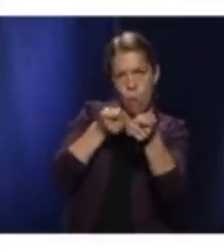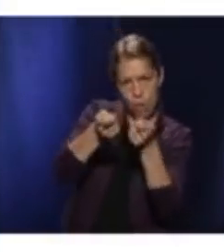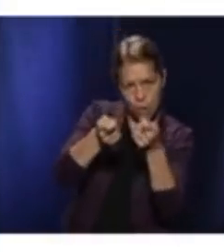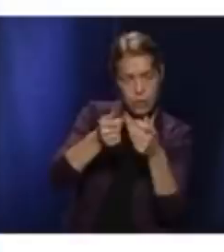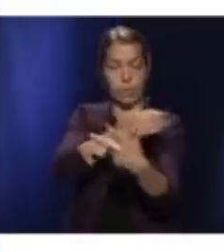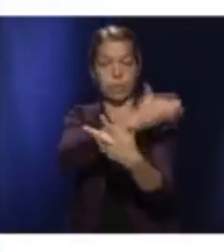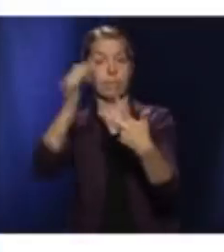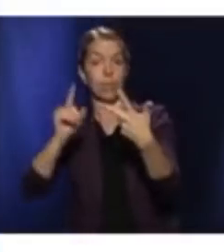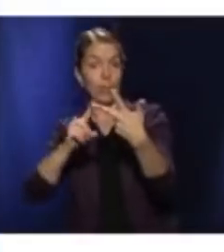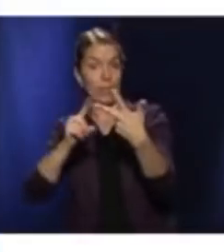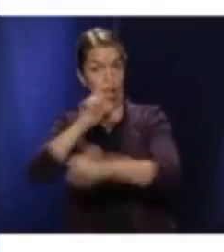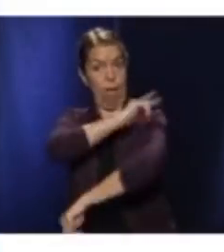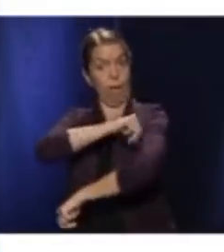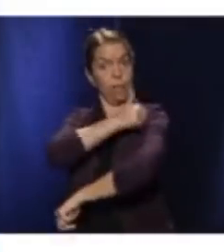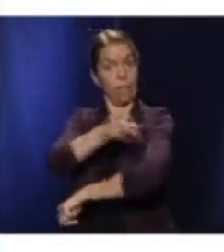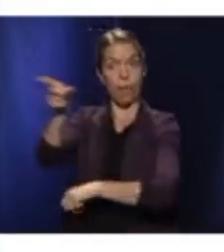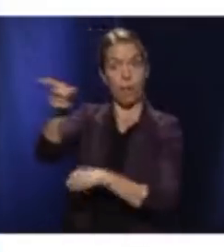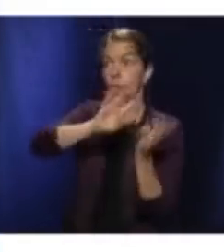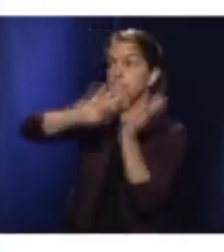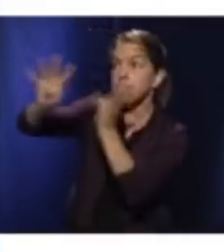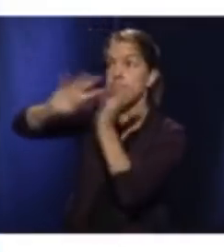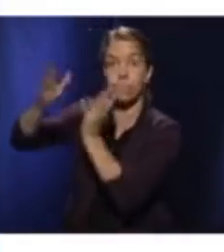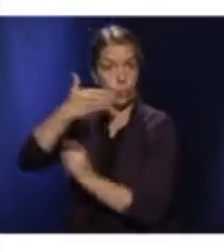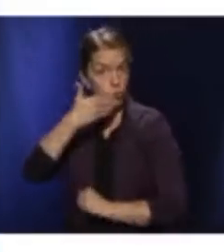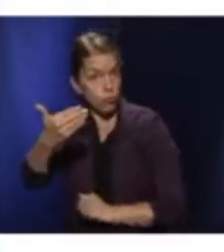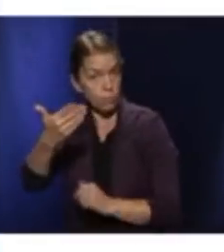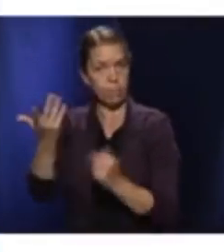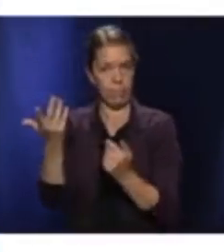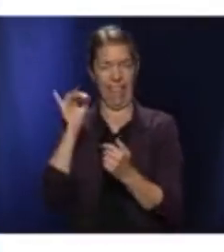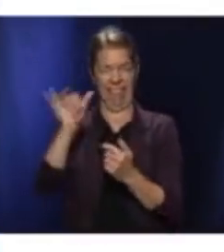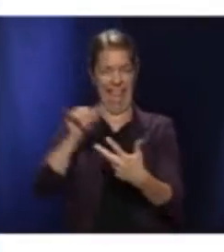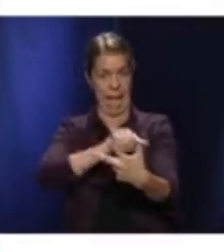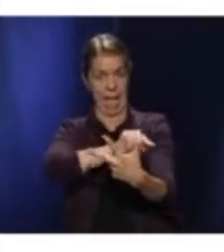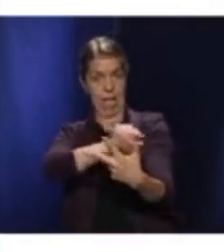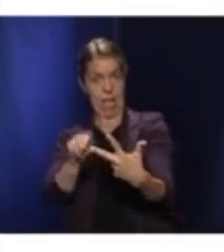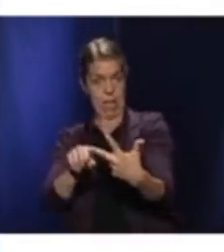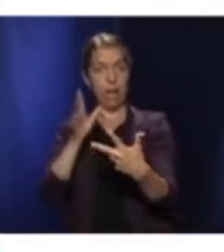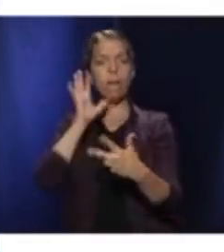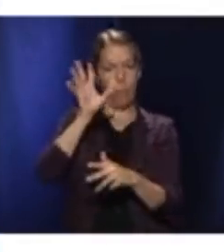they arise and improve how we recognize the trend.